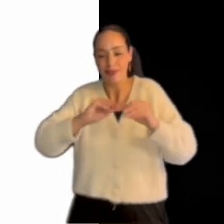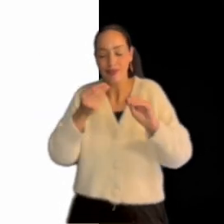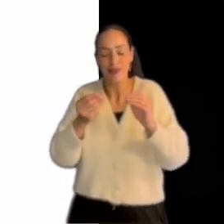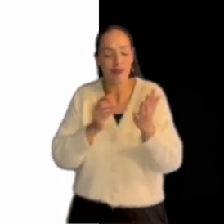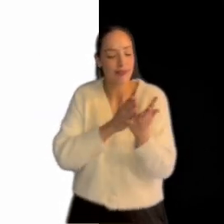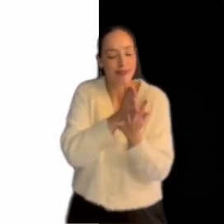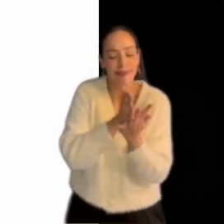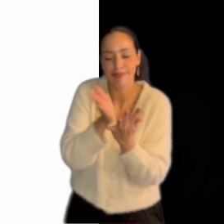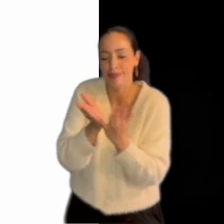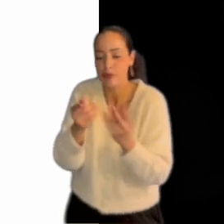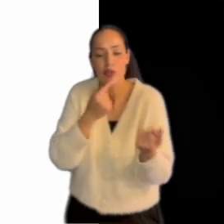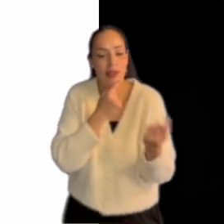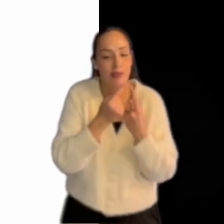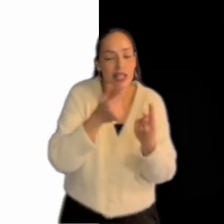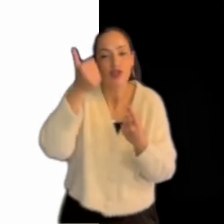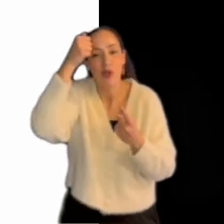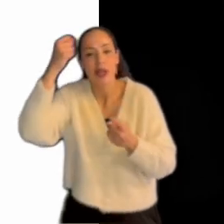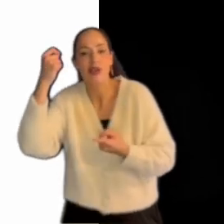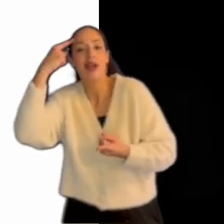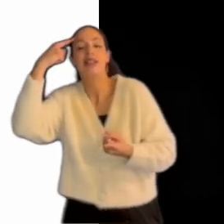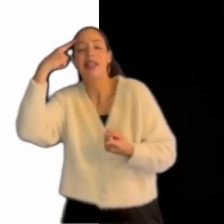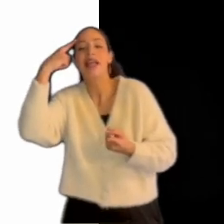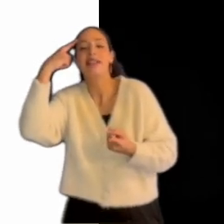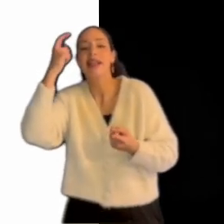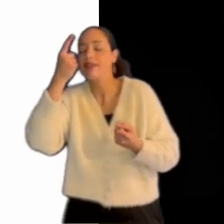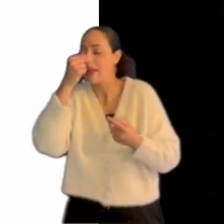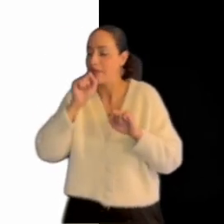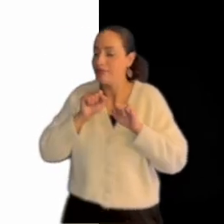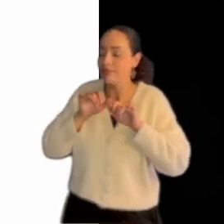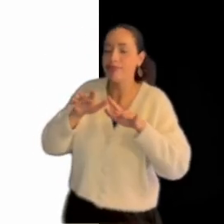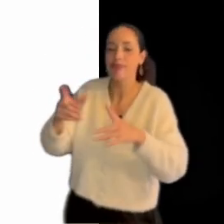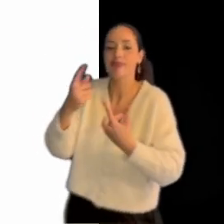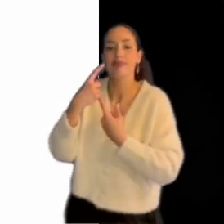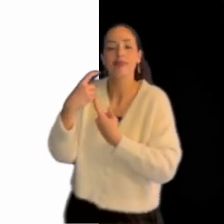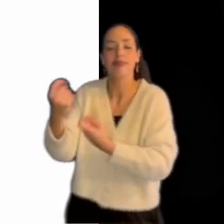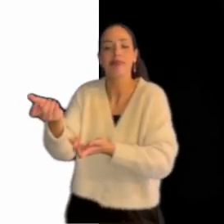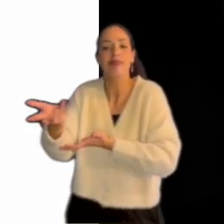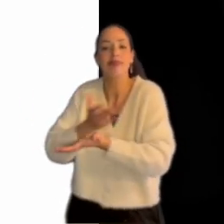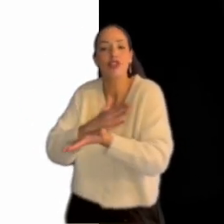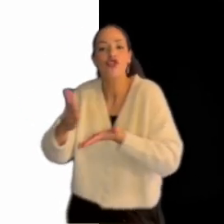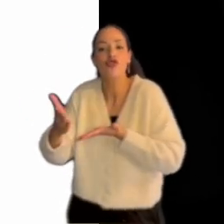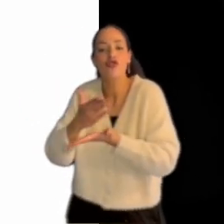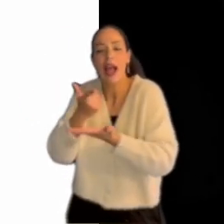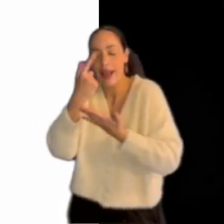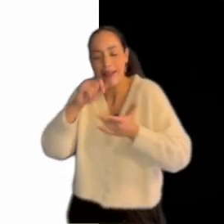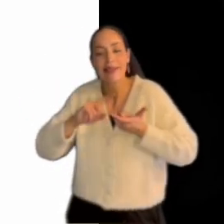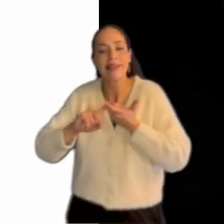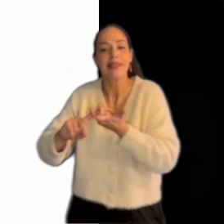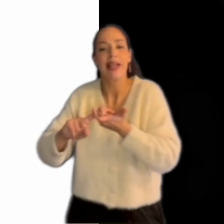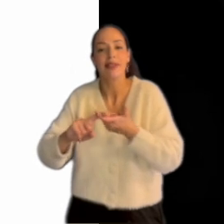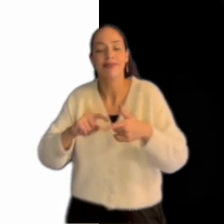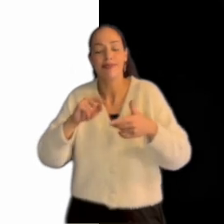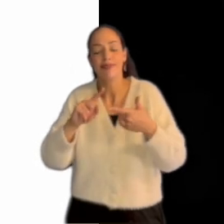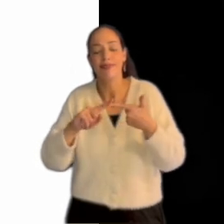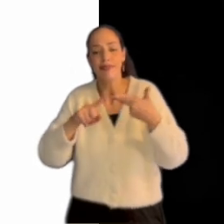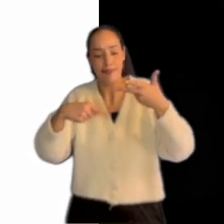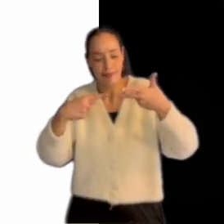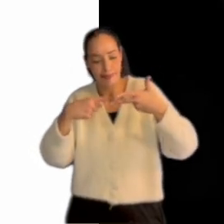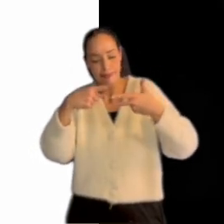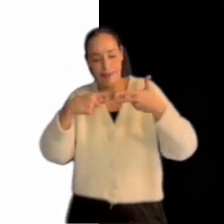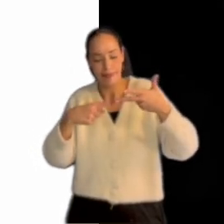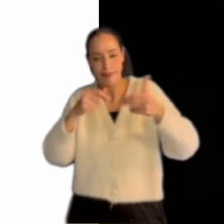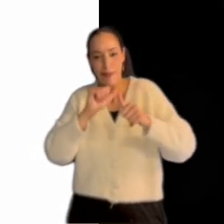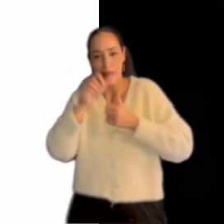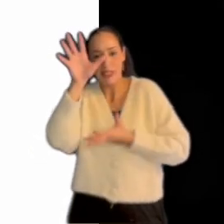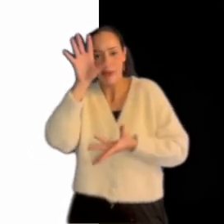These two interventions are perhaps best summarised by Judith Lewis Herman, who writes, "The traumatised person is often relieved simply to learn the true name of